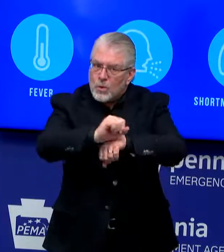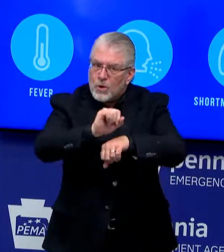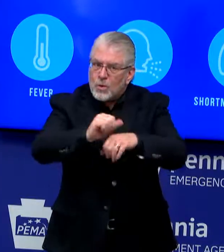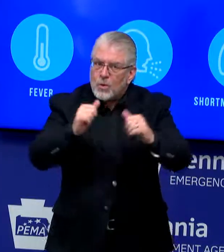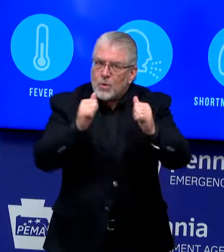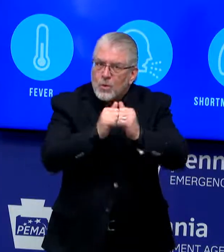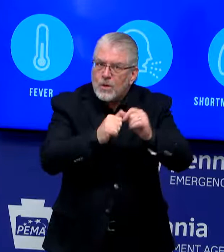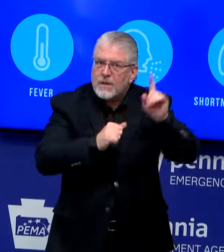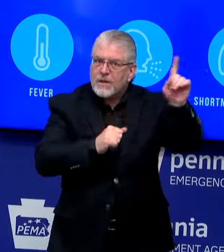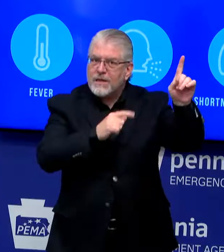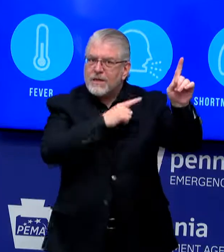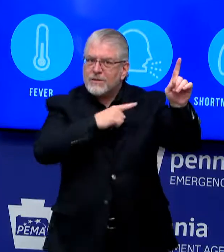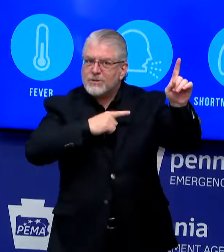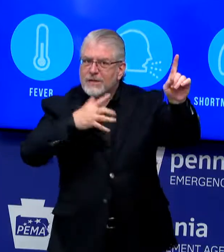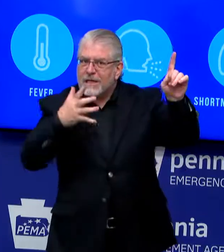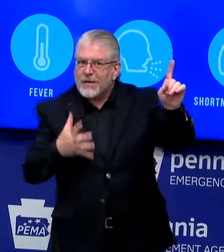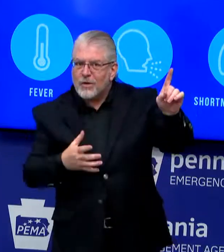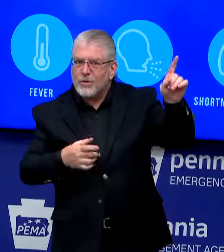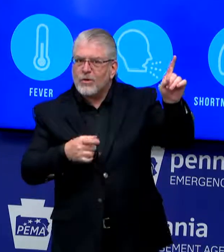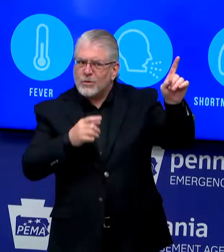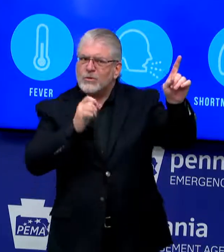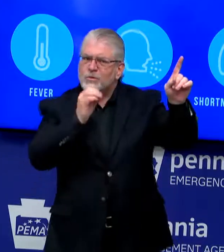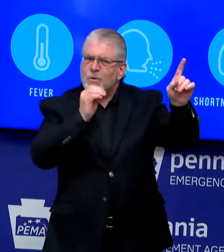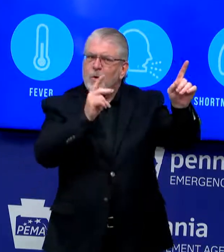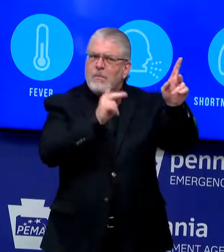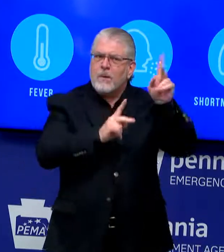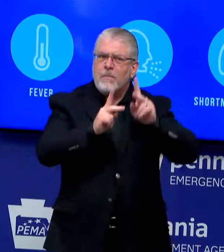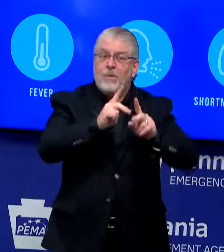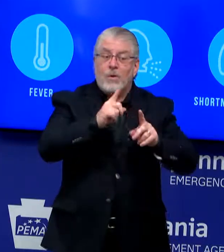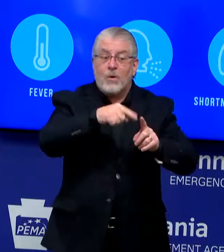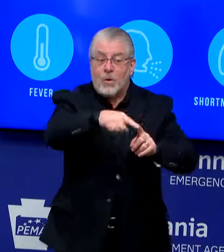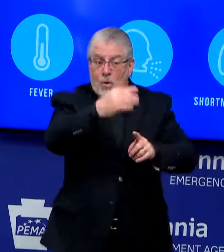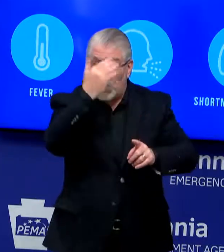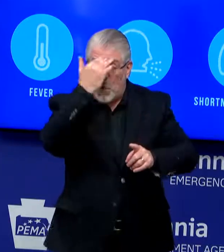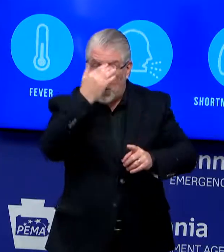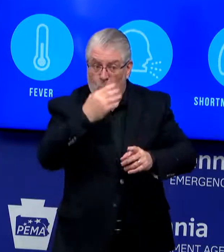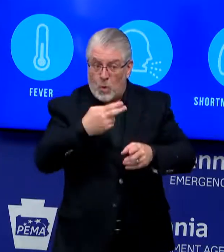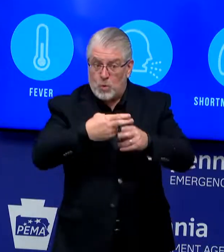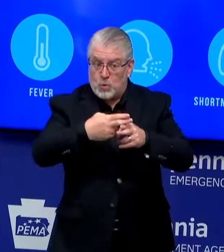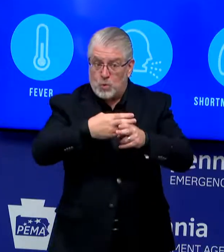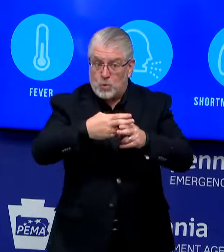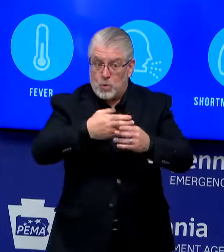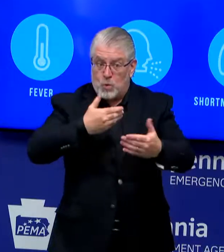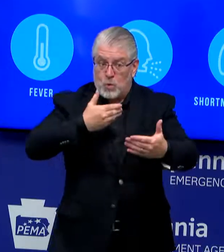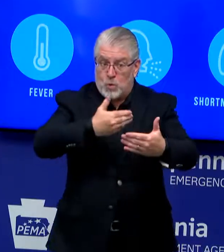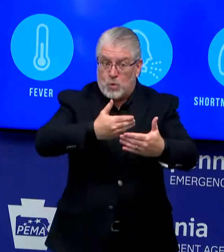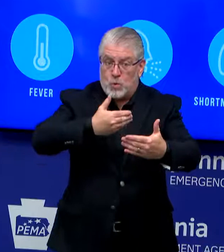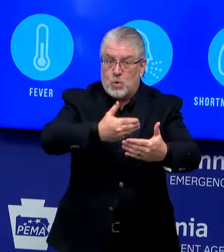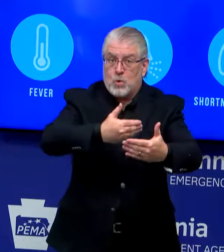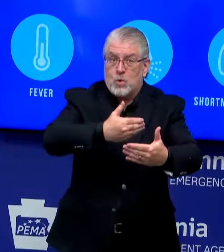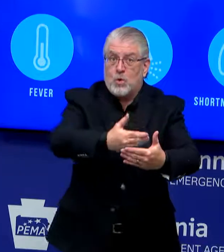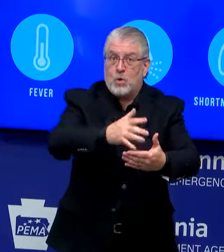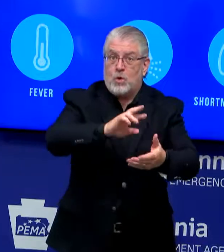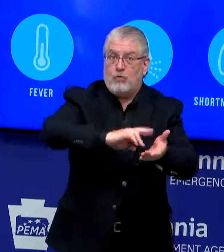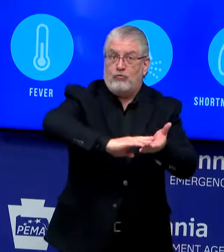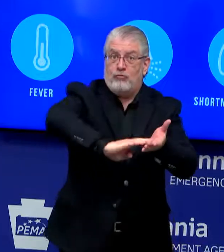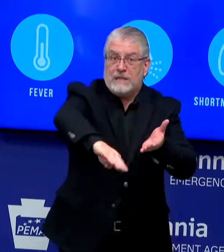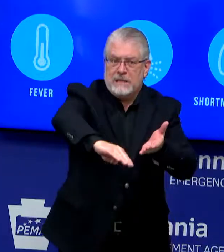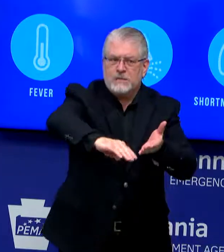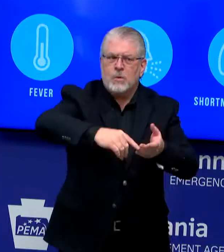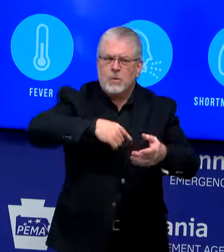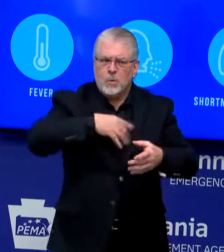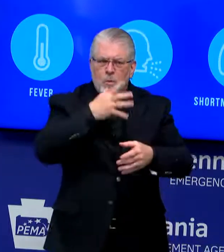who are ready to leave the prison can do so, and they're not held up by bureaucratic red tape. And I think the